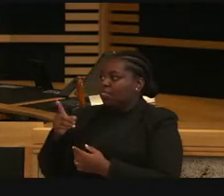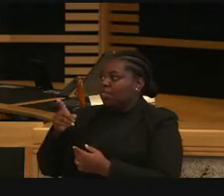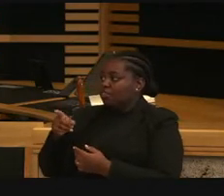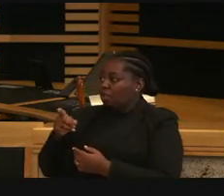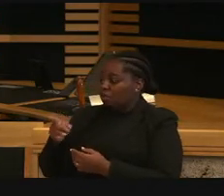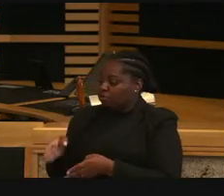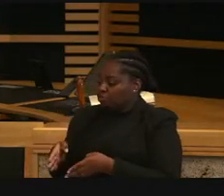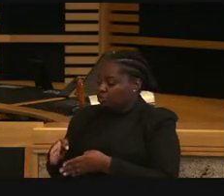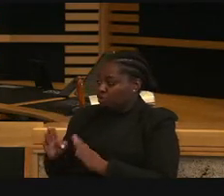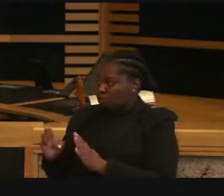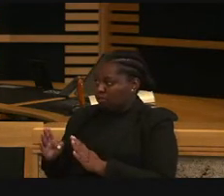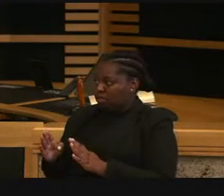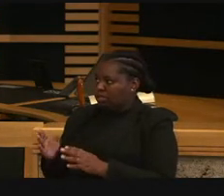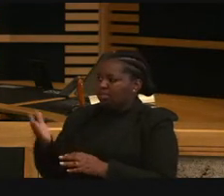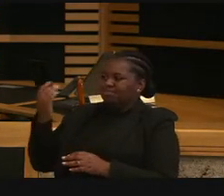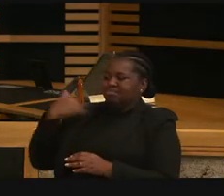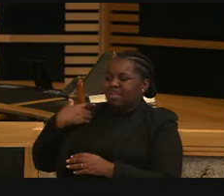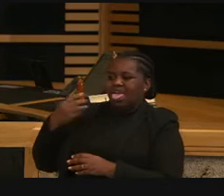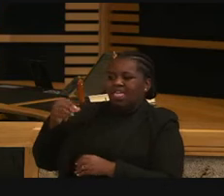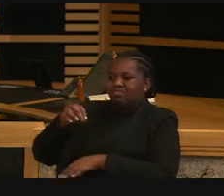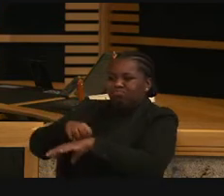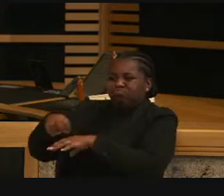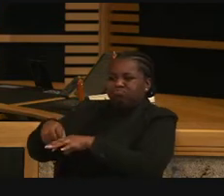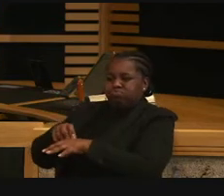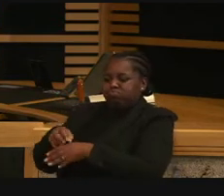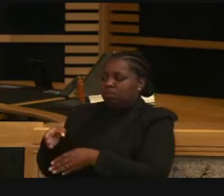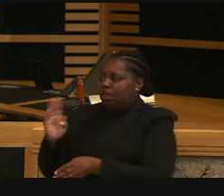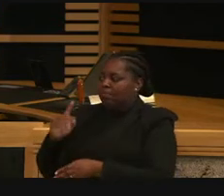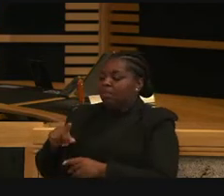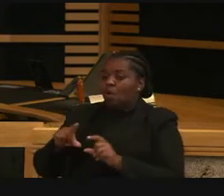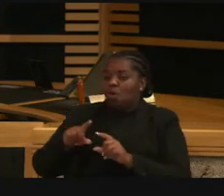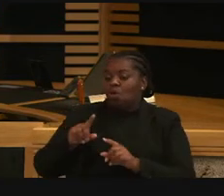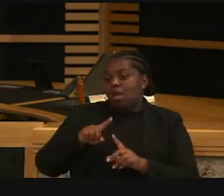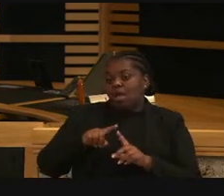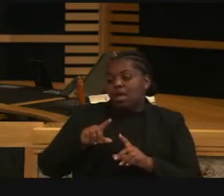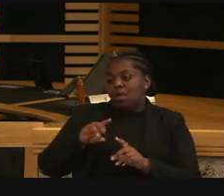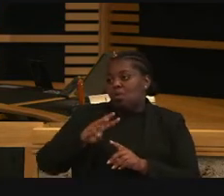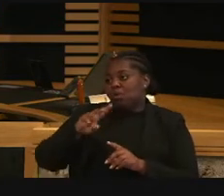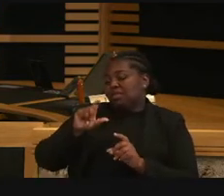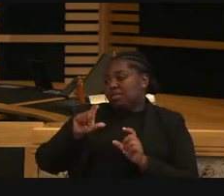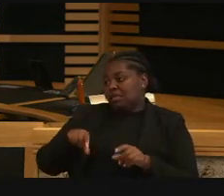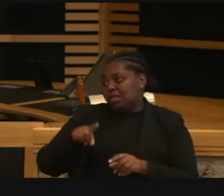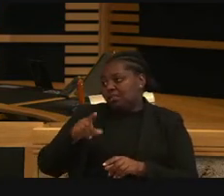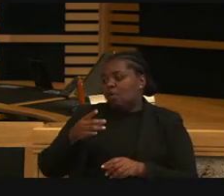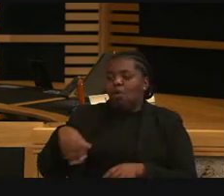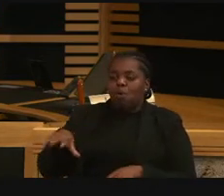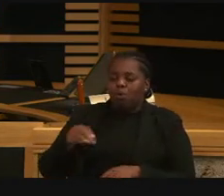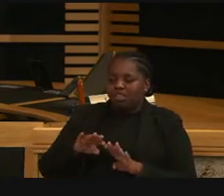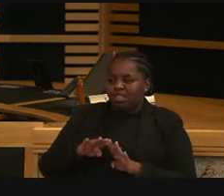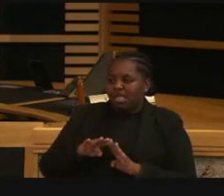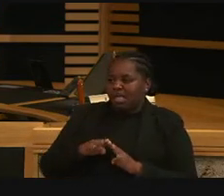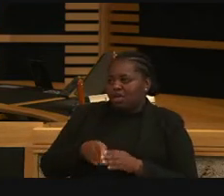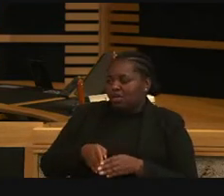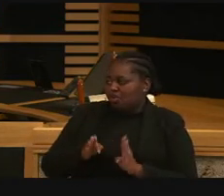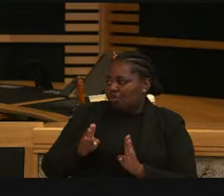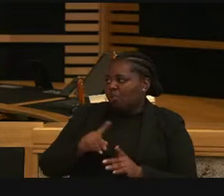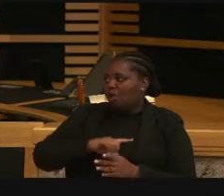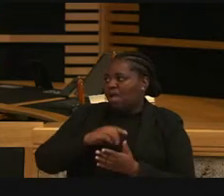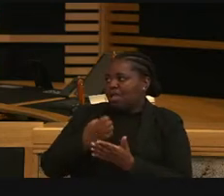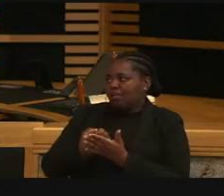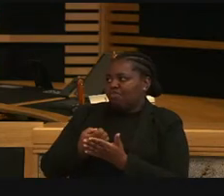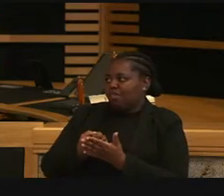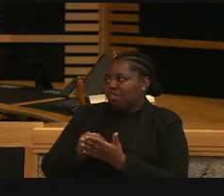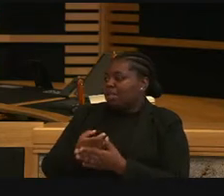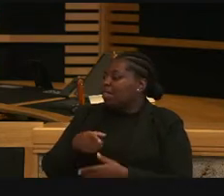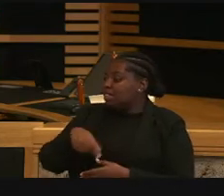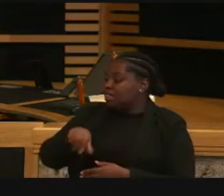particular roads were gravel roads in the Eastern Cape. Western Cape, all the roads, most of them, because of the economic viability